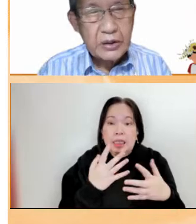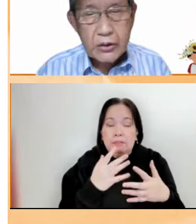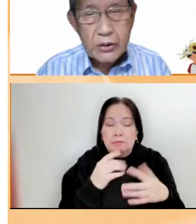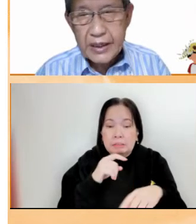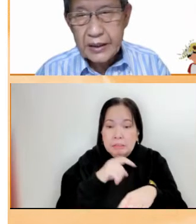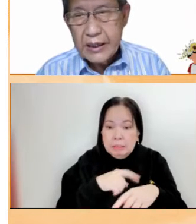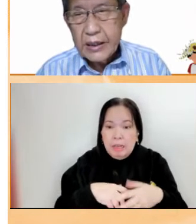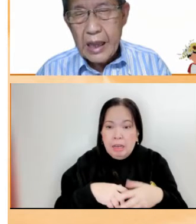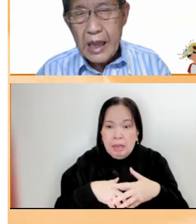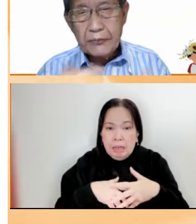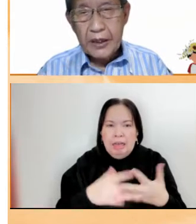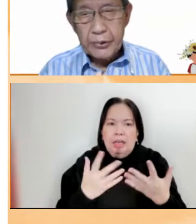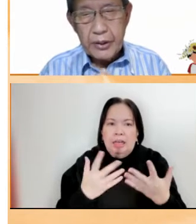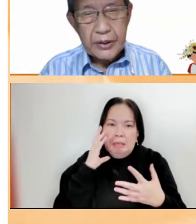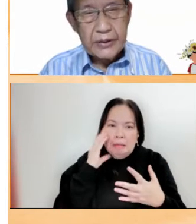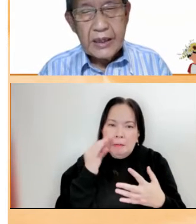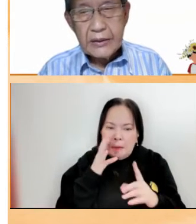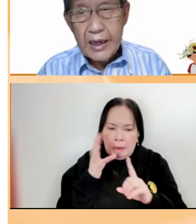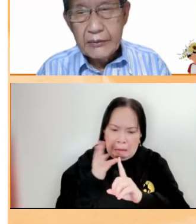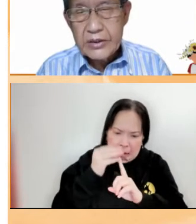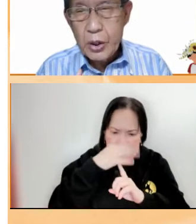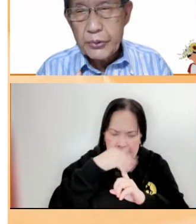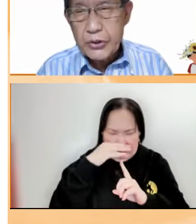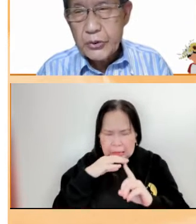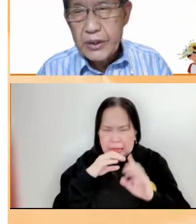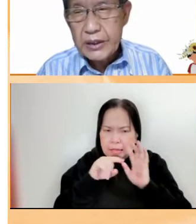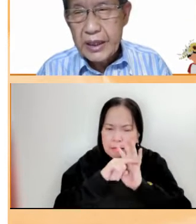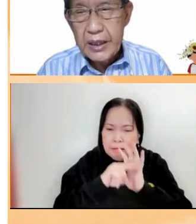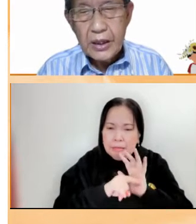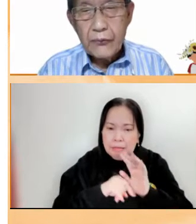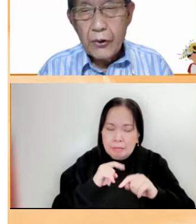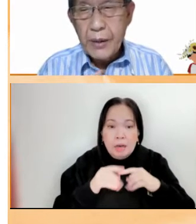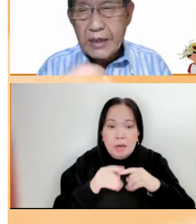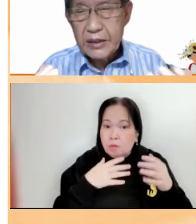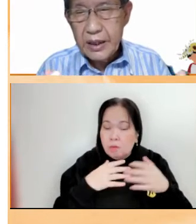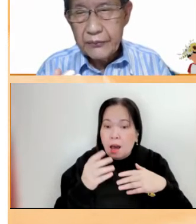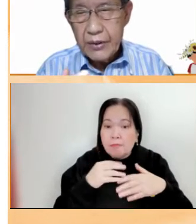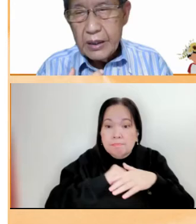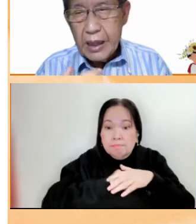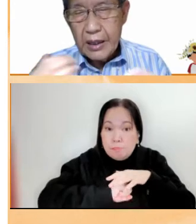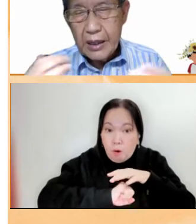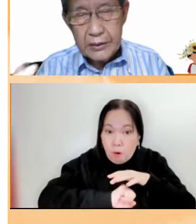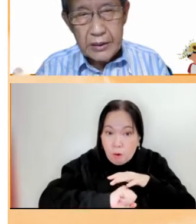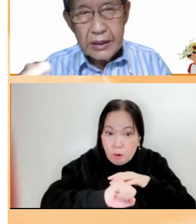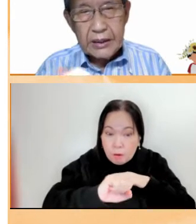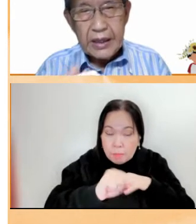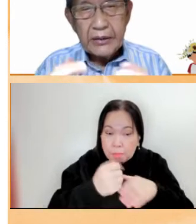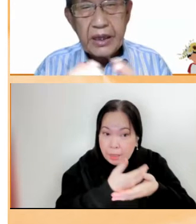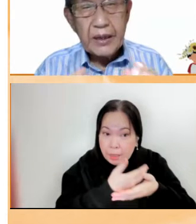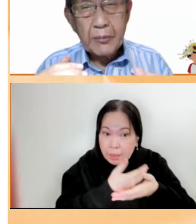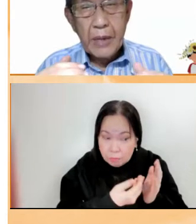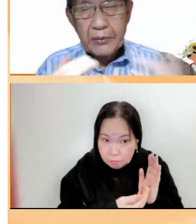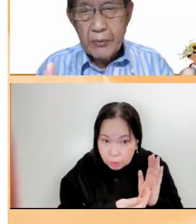been toxic. After birth, there is opportunity for positive